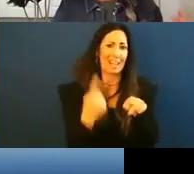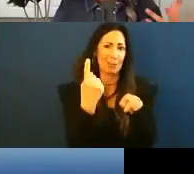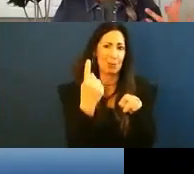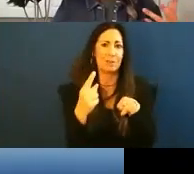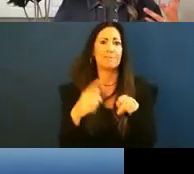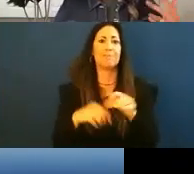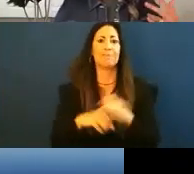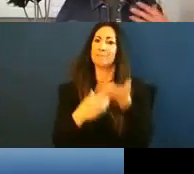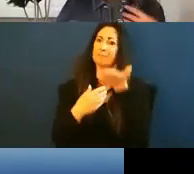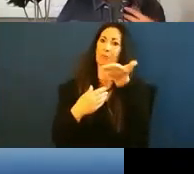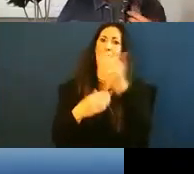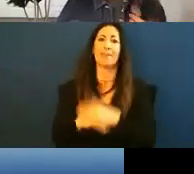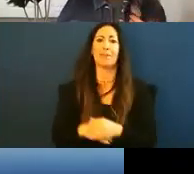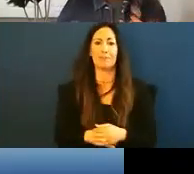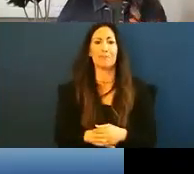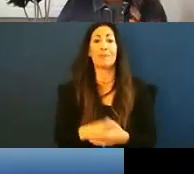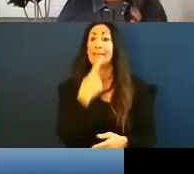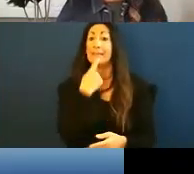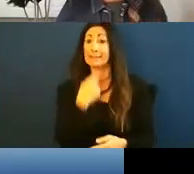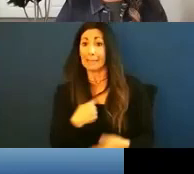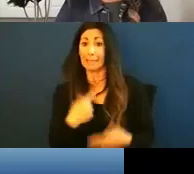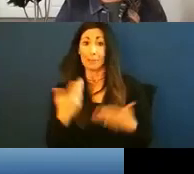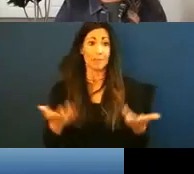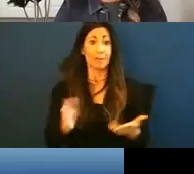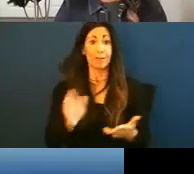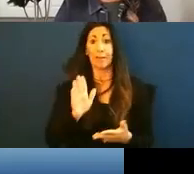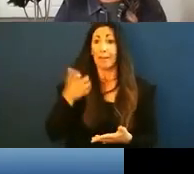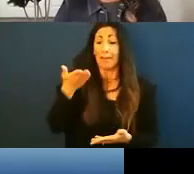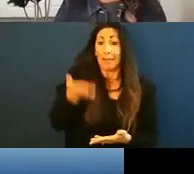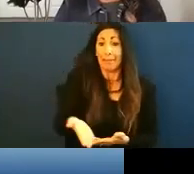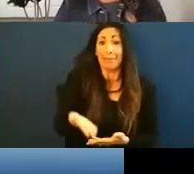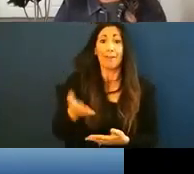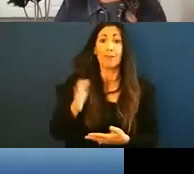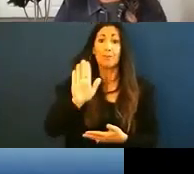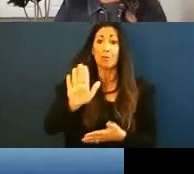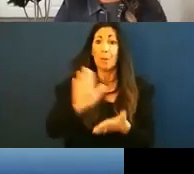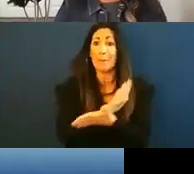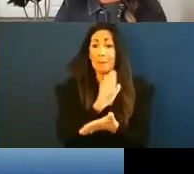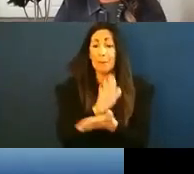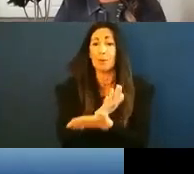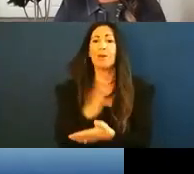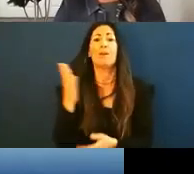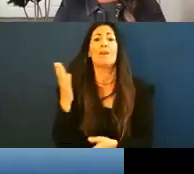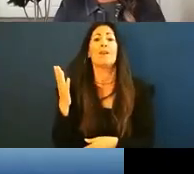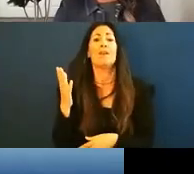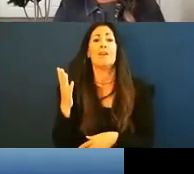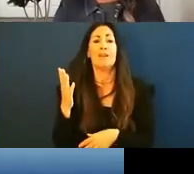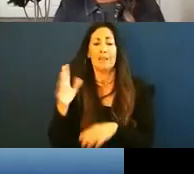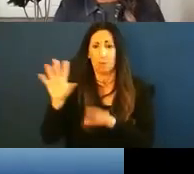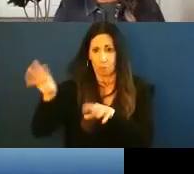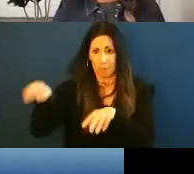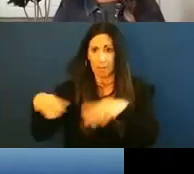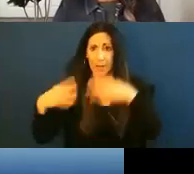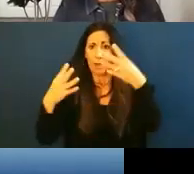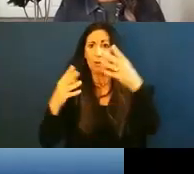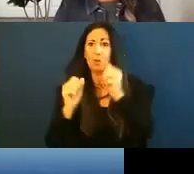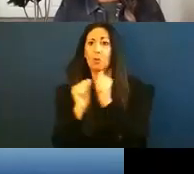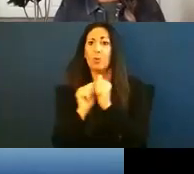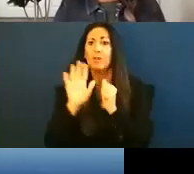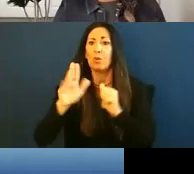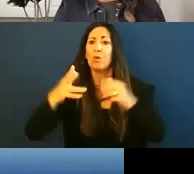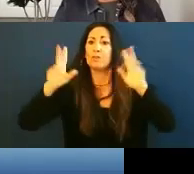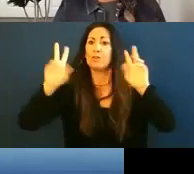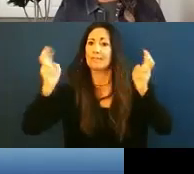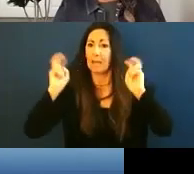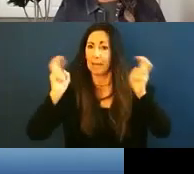And there it is. It's telling me, oh, here's your paper. And the reason that I had you, it's going to be loaded with your title, and it's going to have